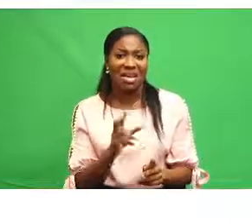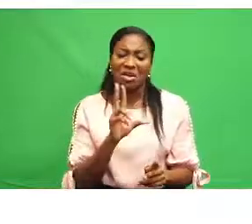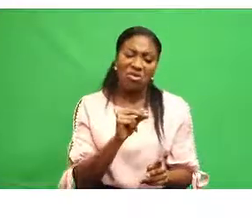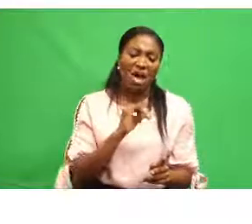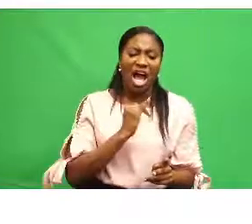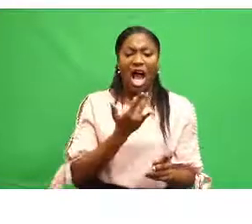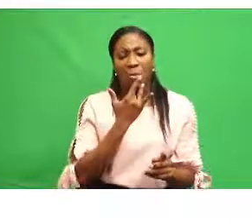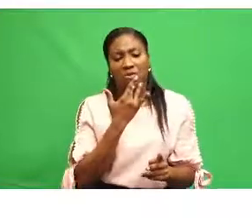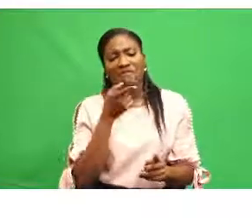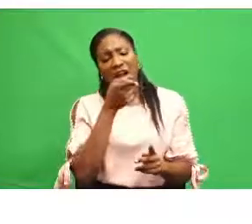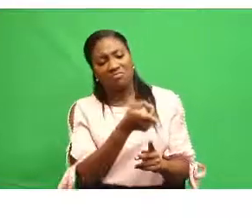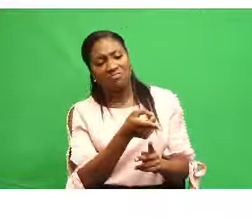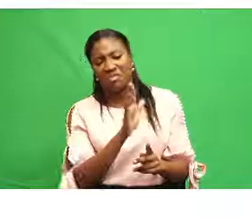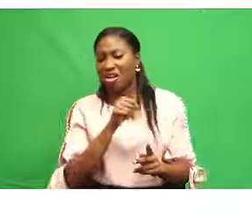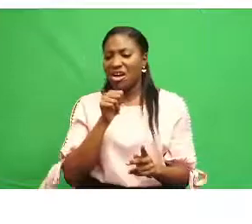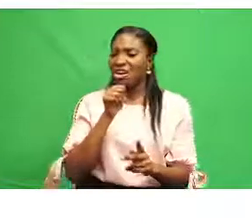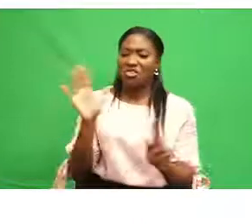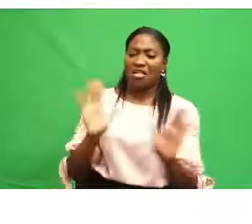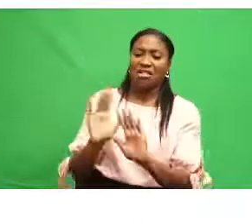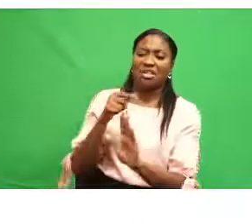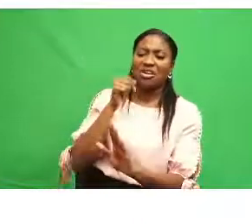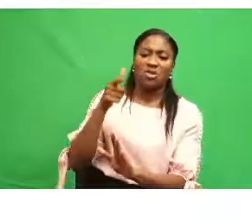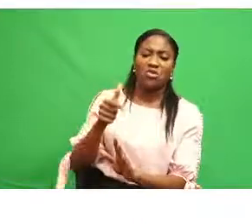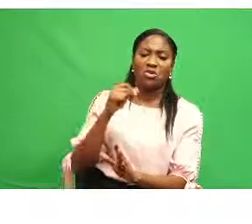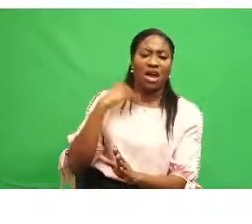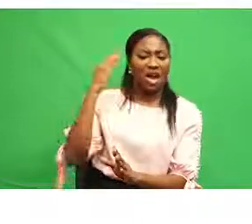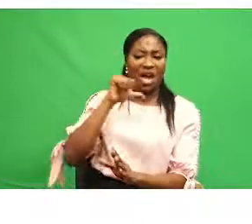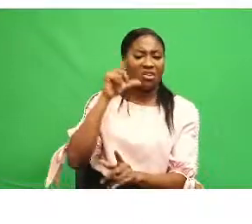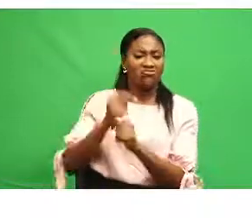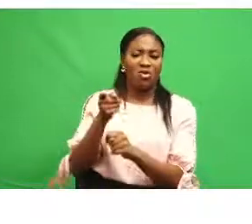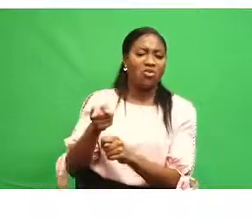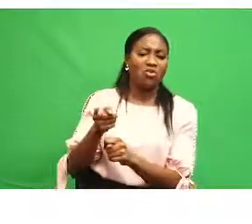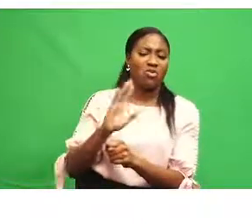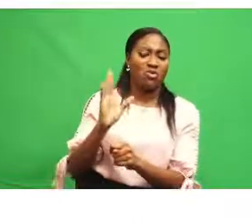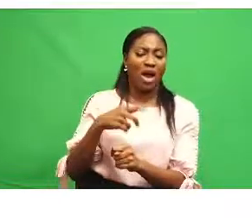Because sometimes if they pick up, they are even aware up front that they don't want to put